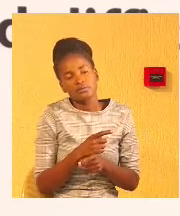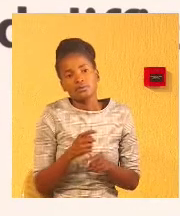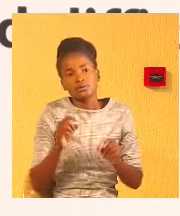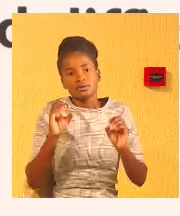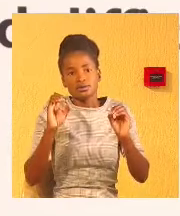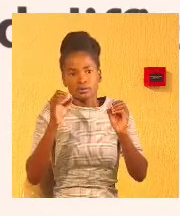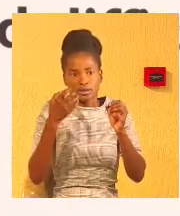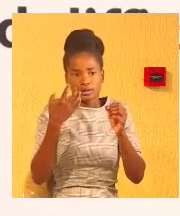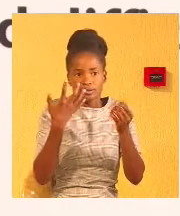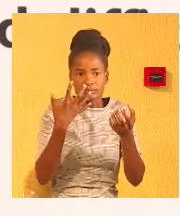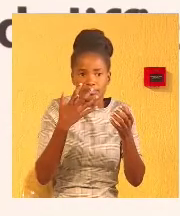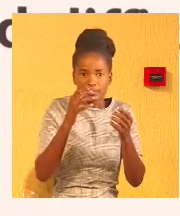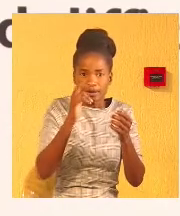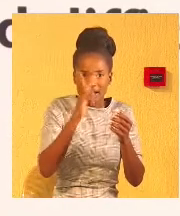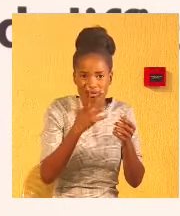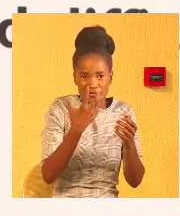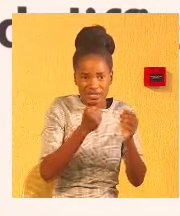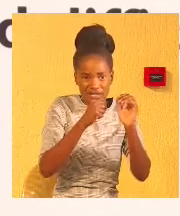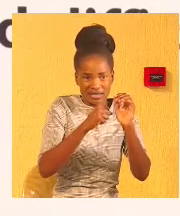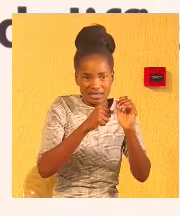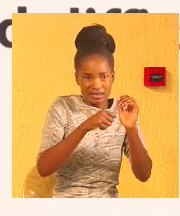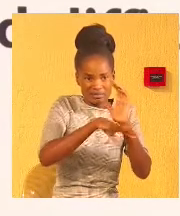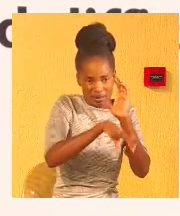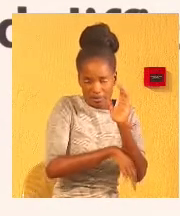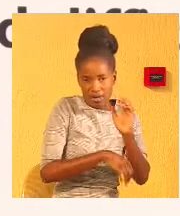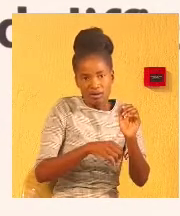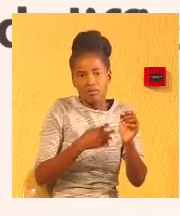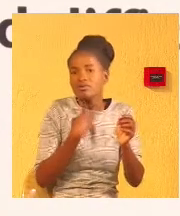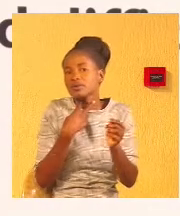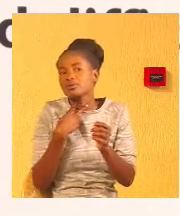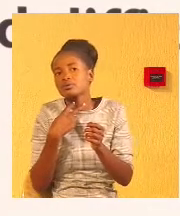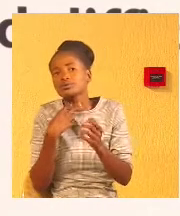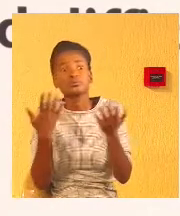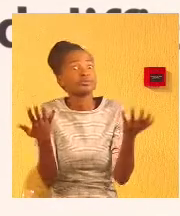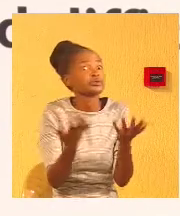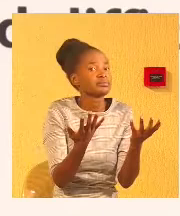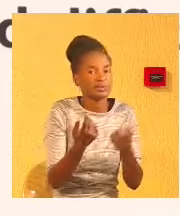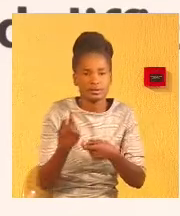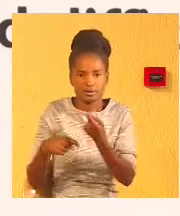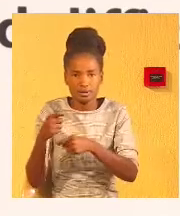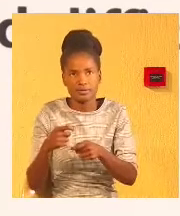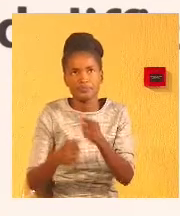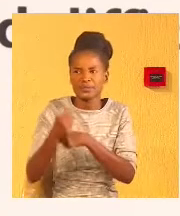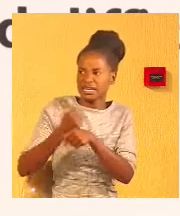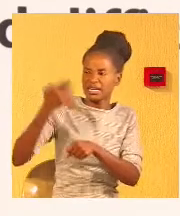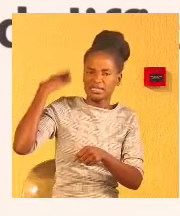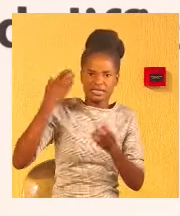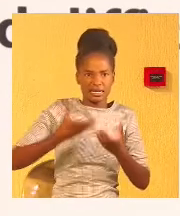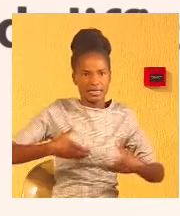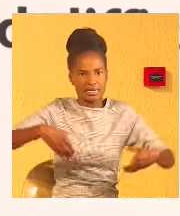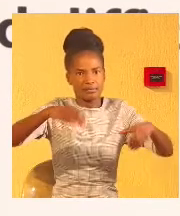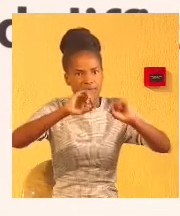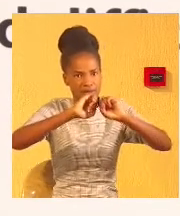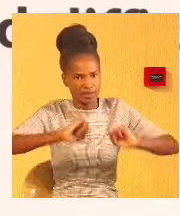in the country. And already last year, Cabinet took a decision